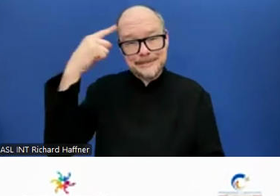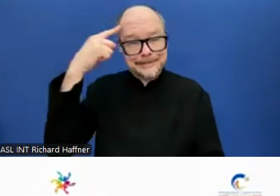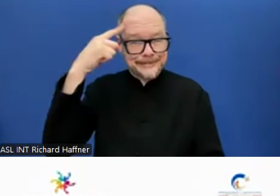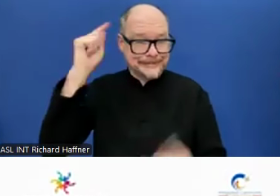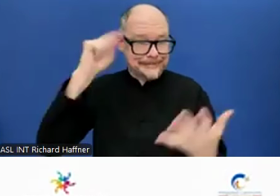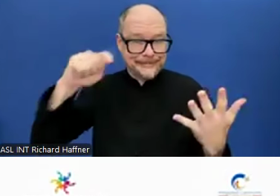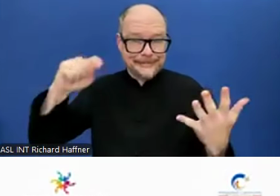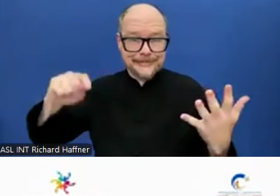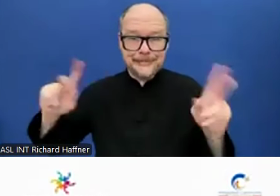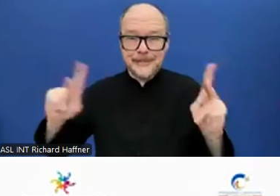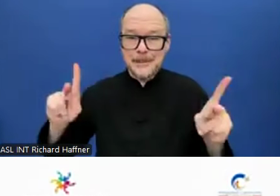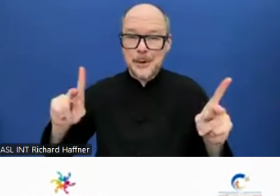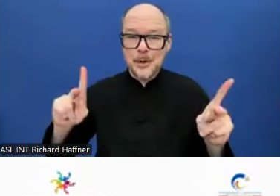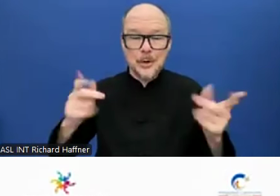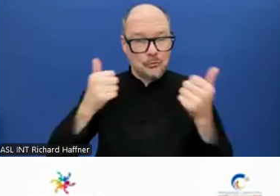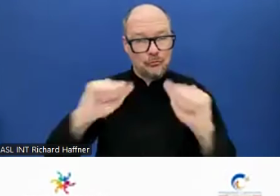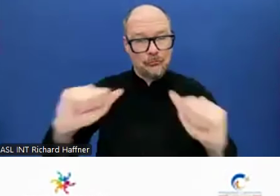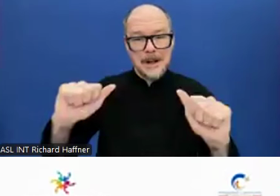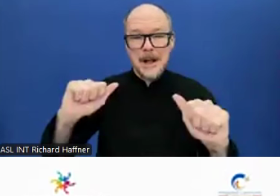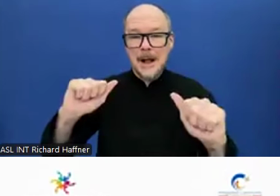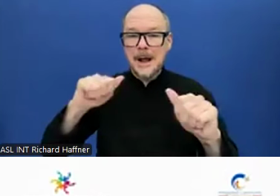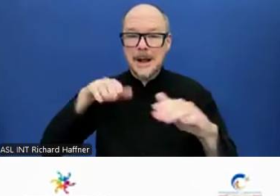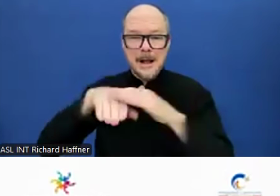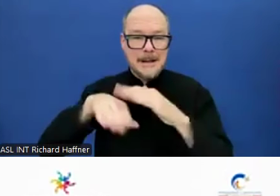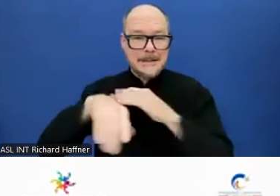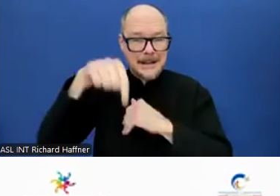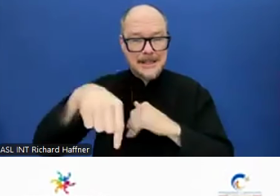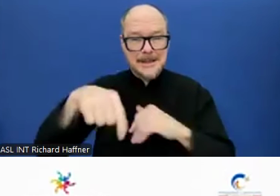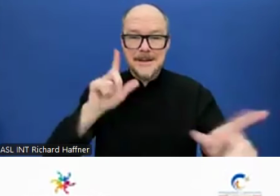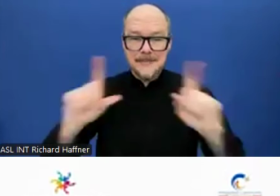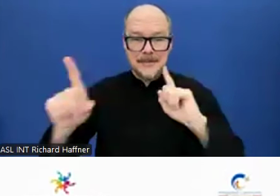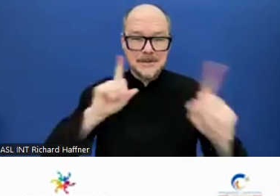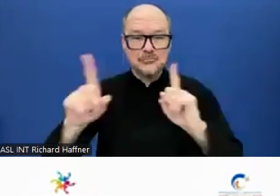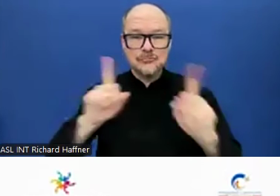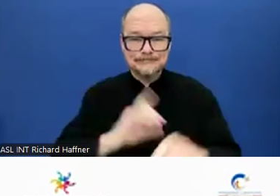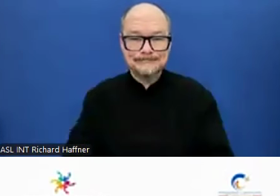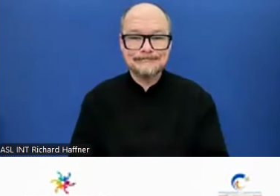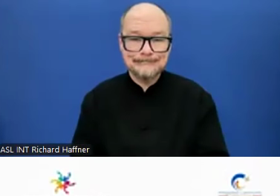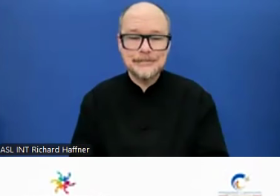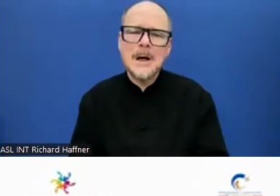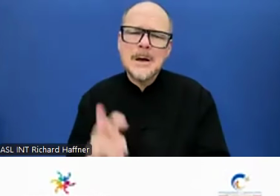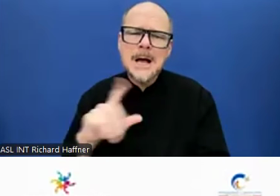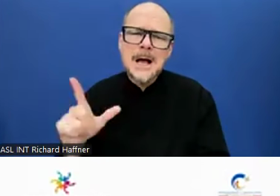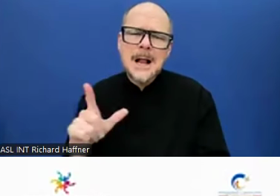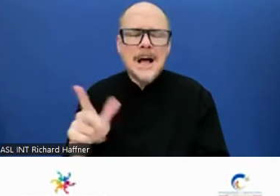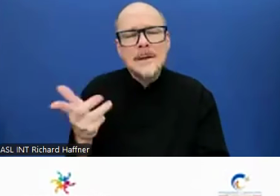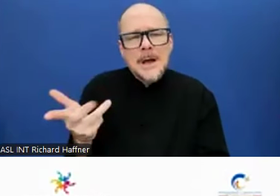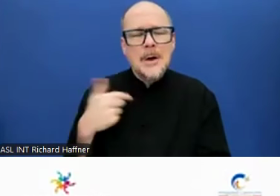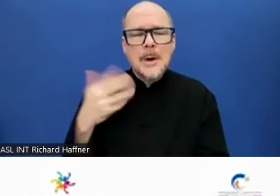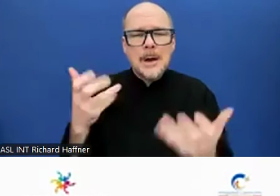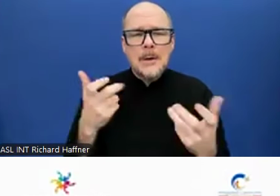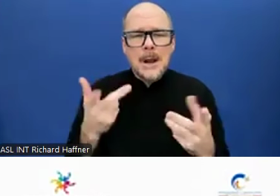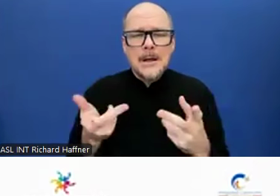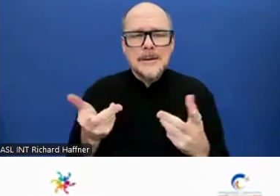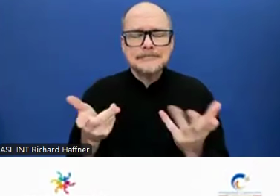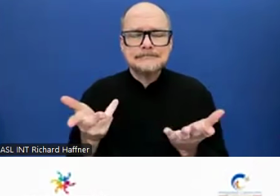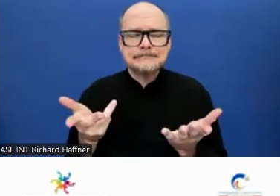people are trying to access these conversations. Well, I want to float this idea